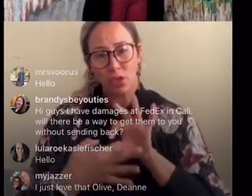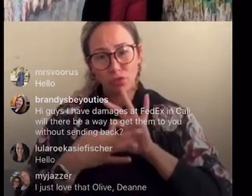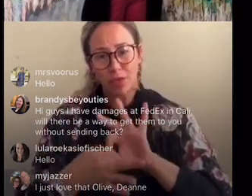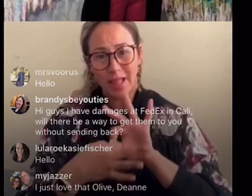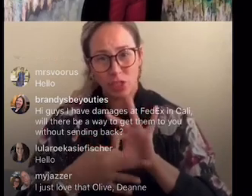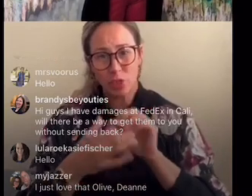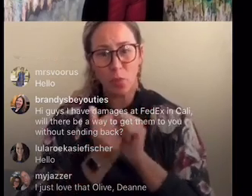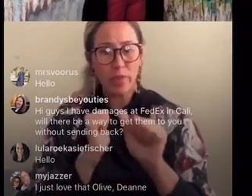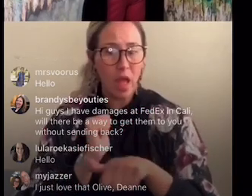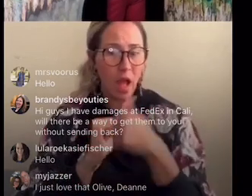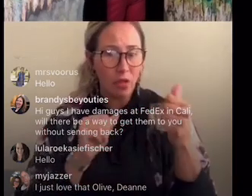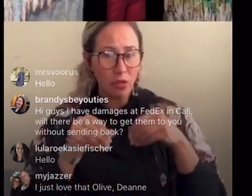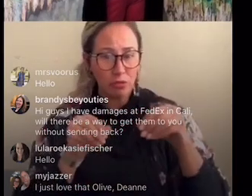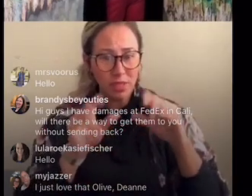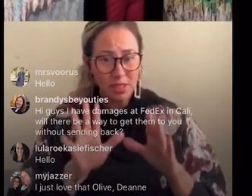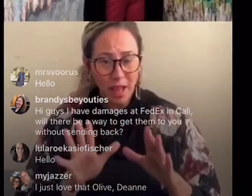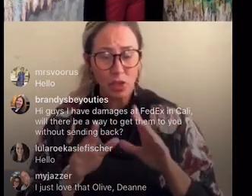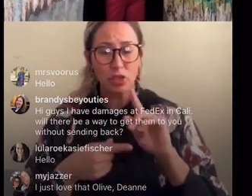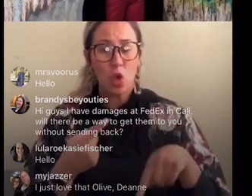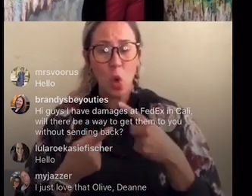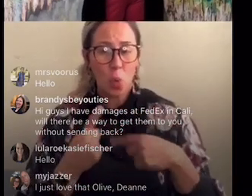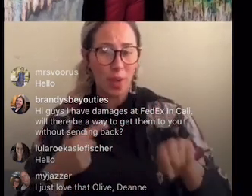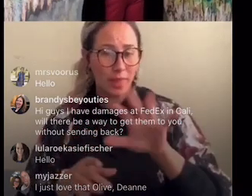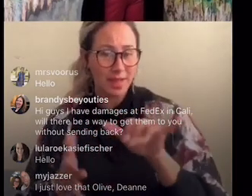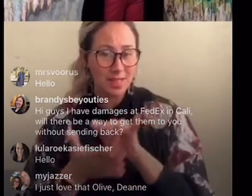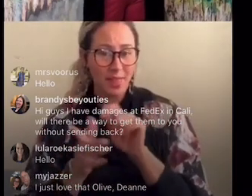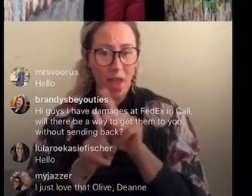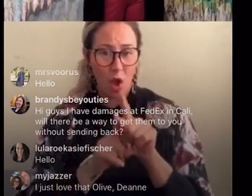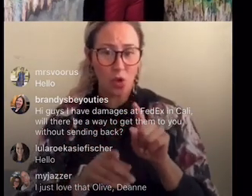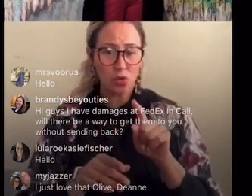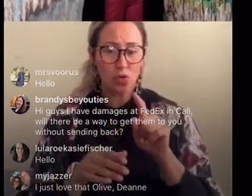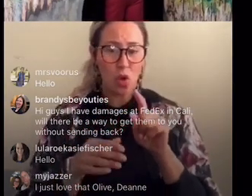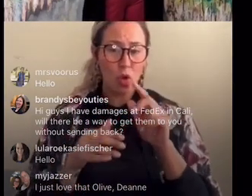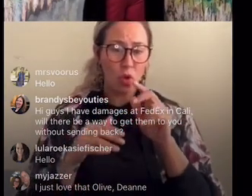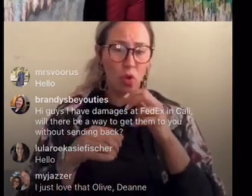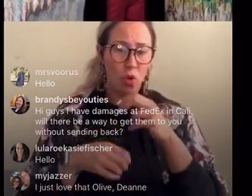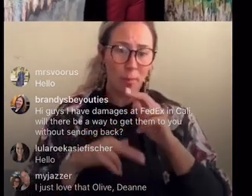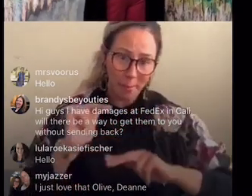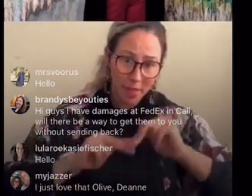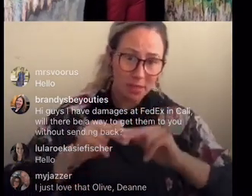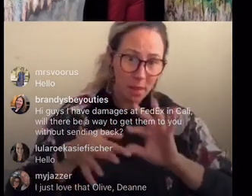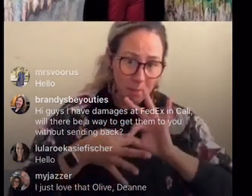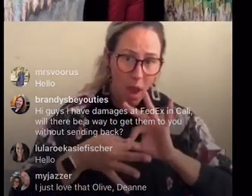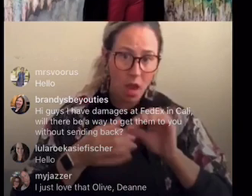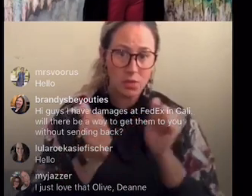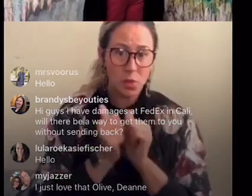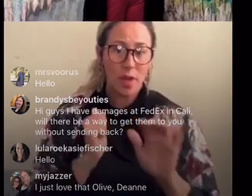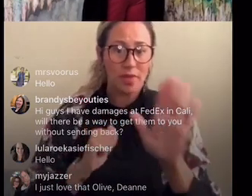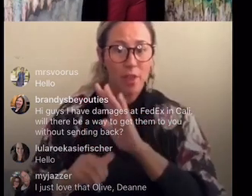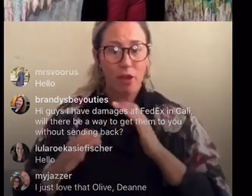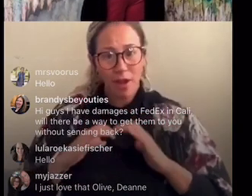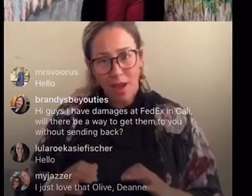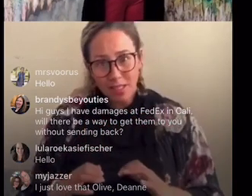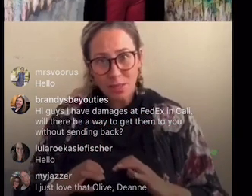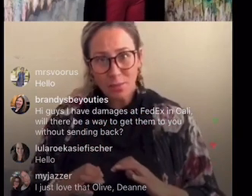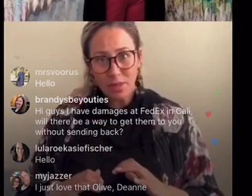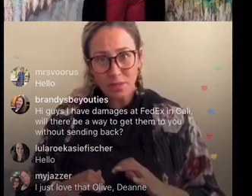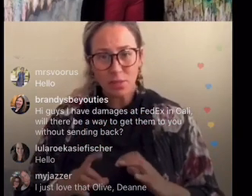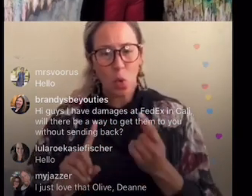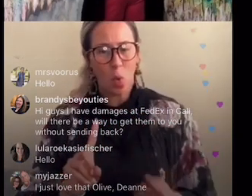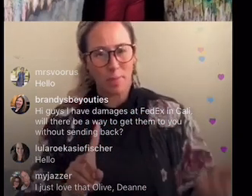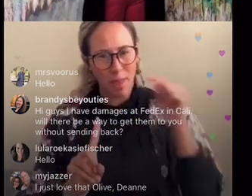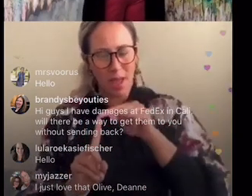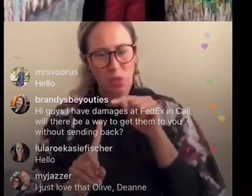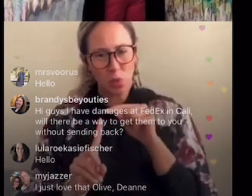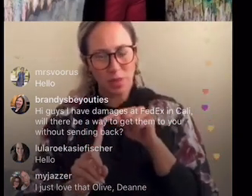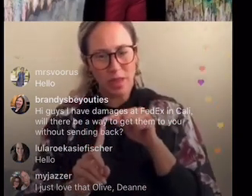with other retailers. And when they did that, they also created a bond and relationship with their customers. We're going to go back to that, okay? So